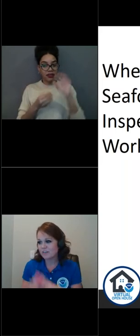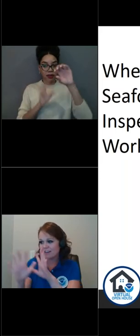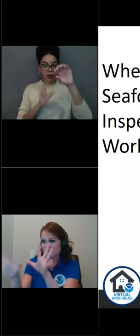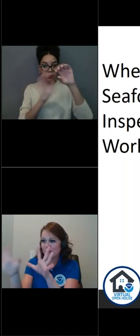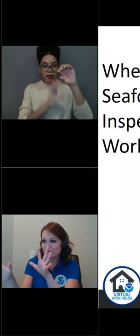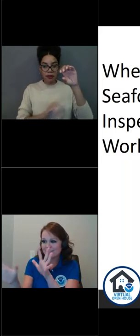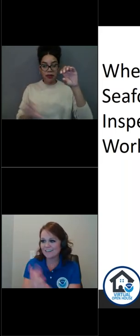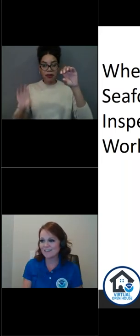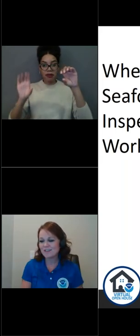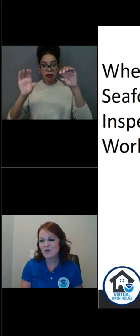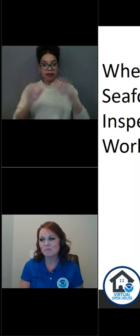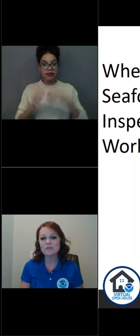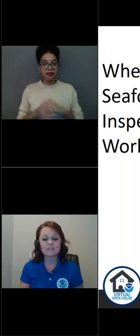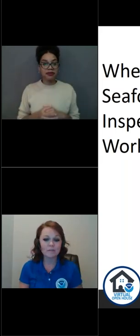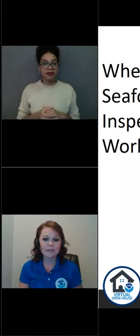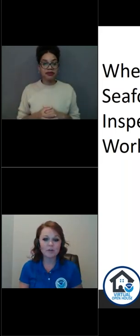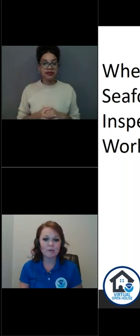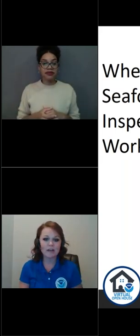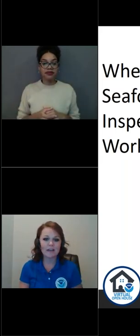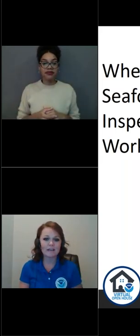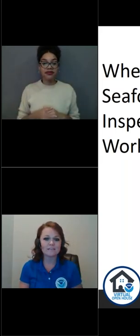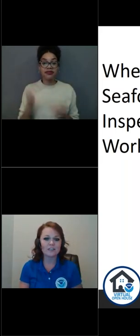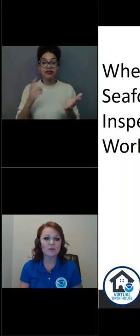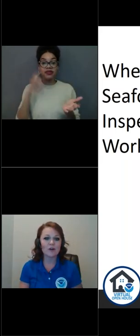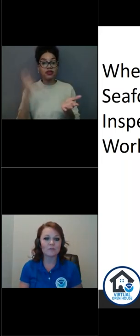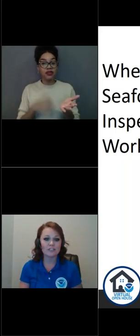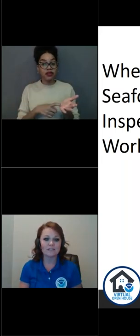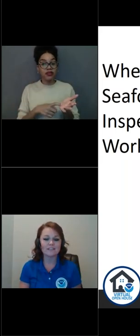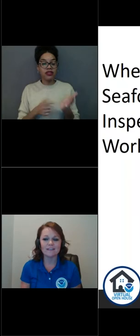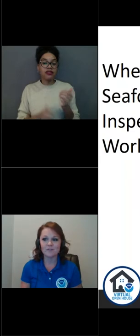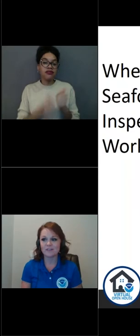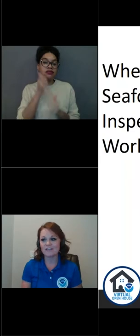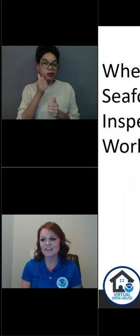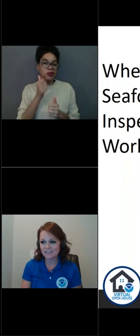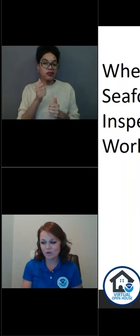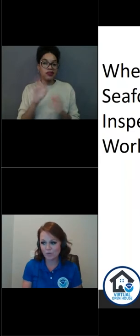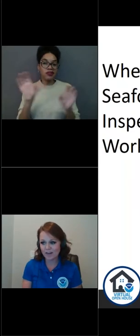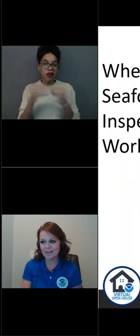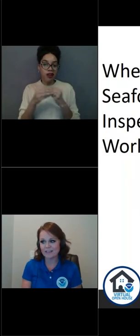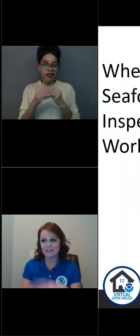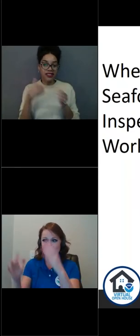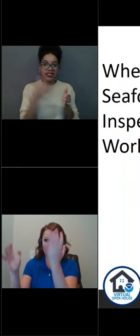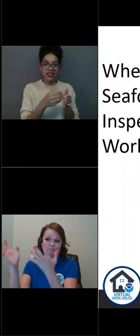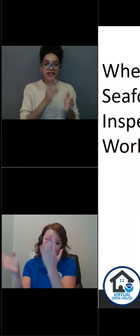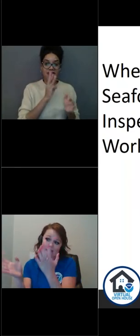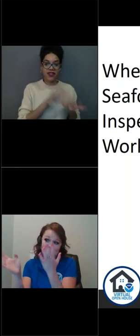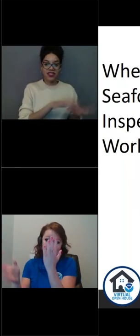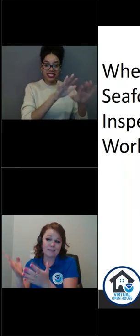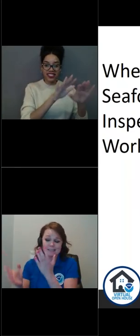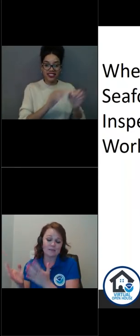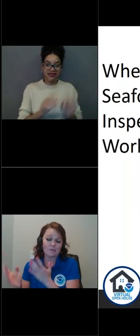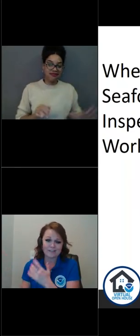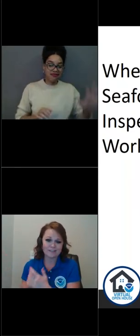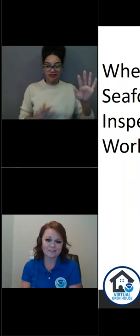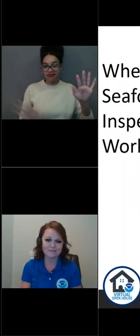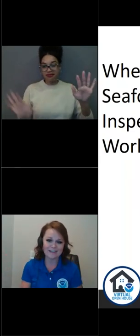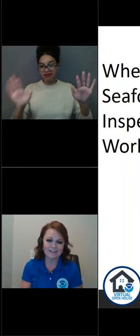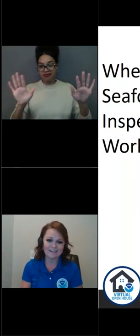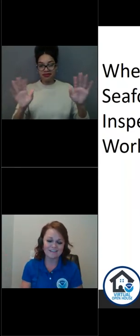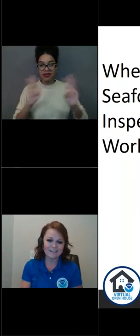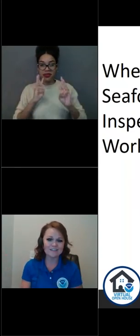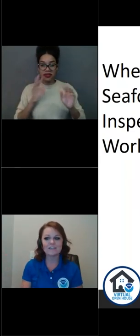might notice here, most of them are nearby, you know, oceans. We've got Alaska, Hawaii, and then basically the east and